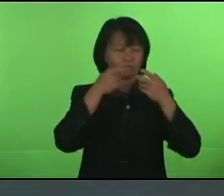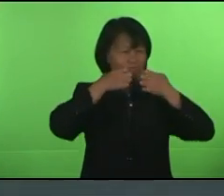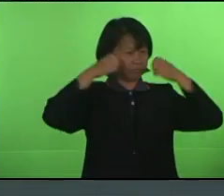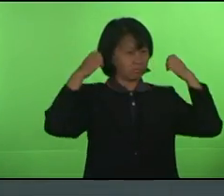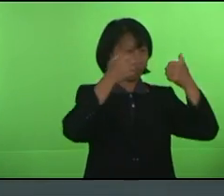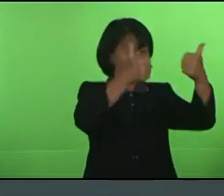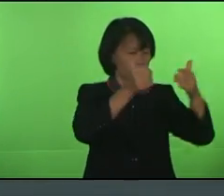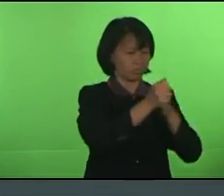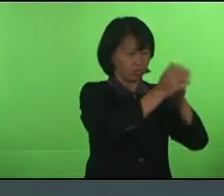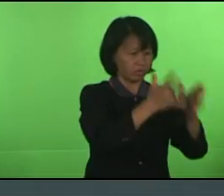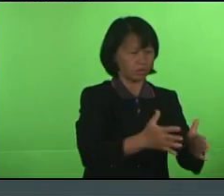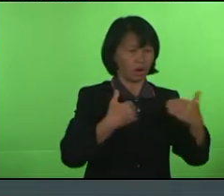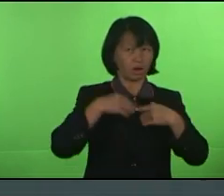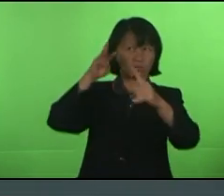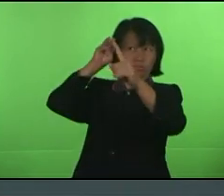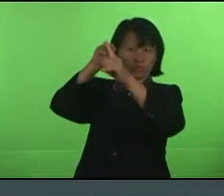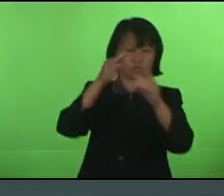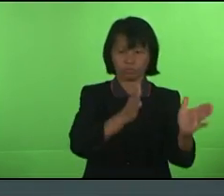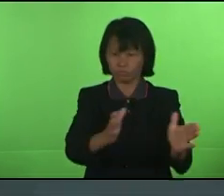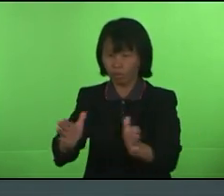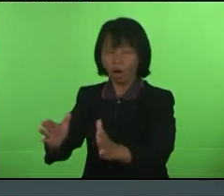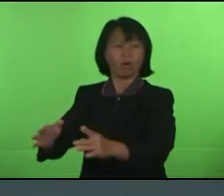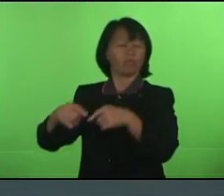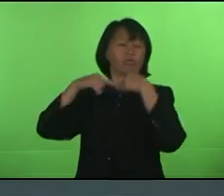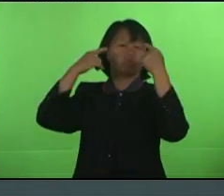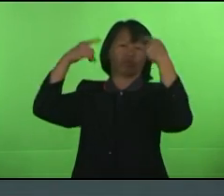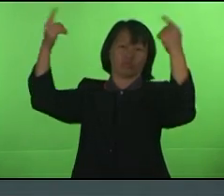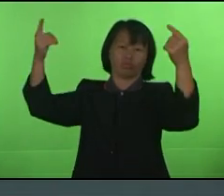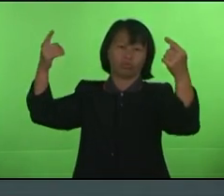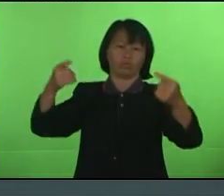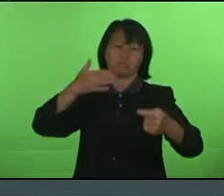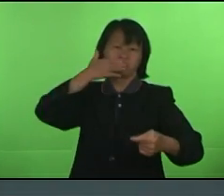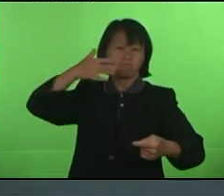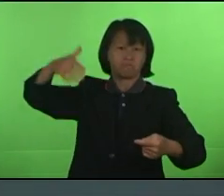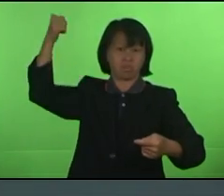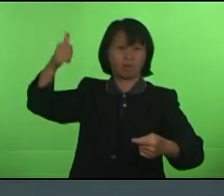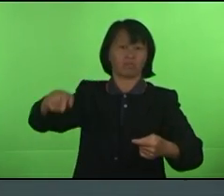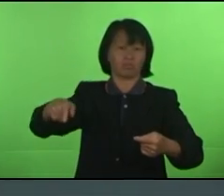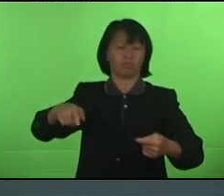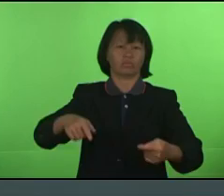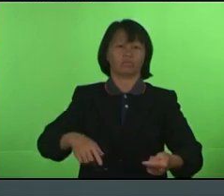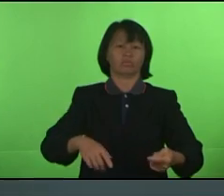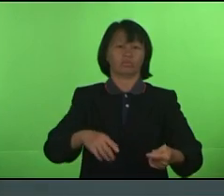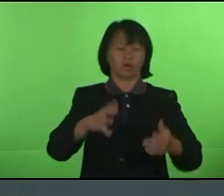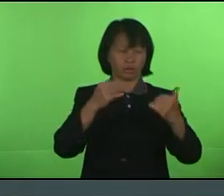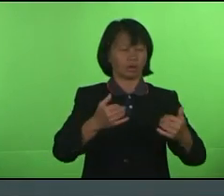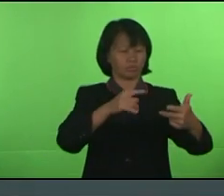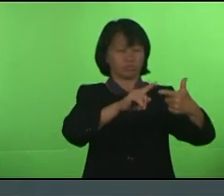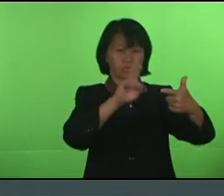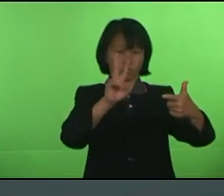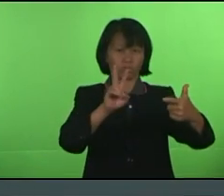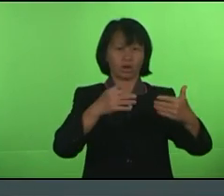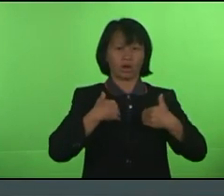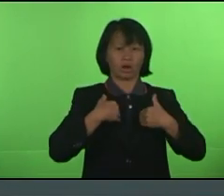have a goal, they have a vision, and they want to see it taking shape, bear fruit. There are also people